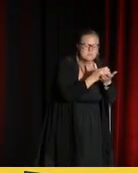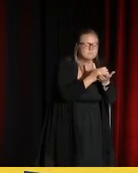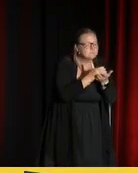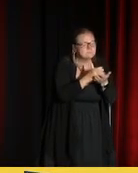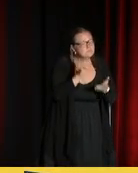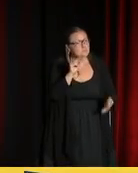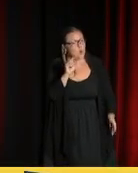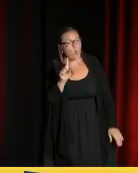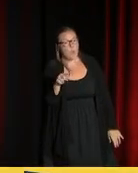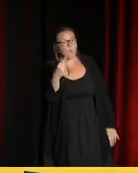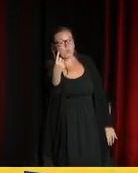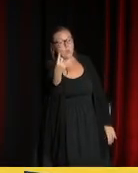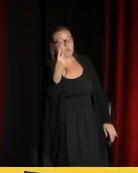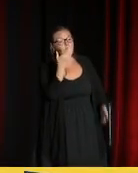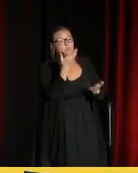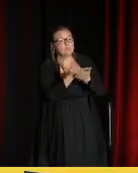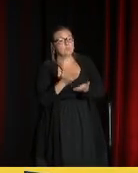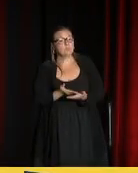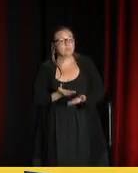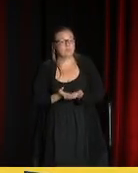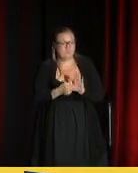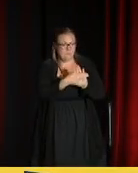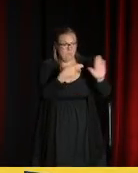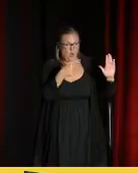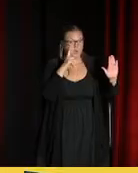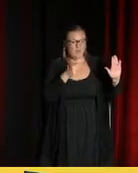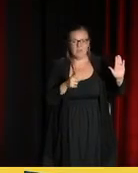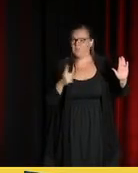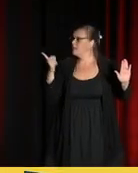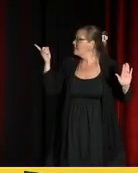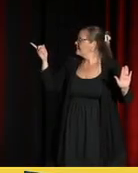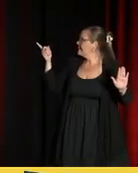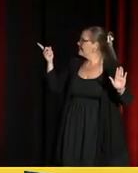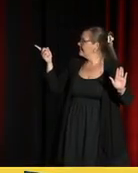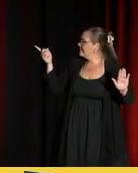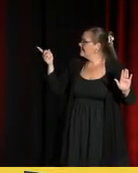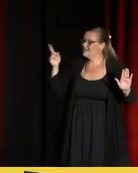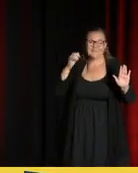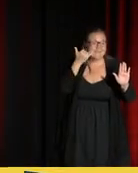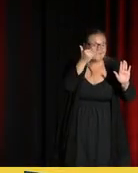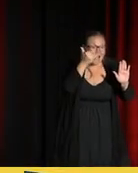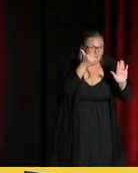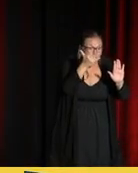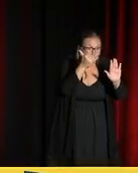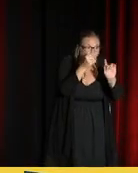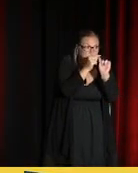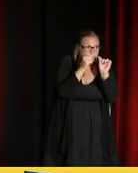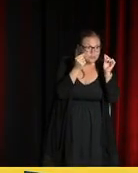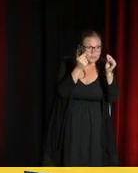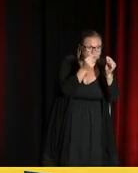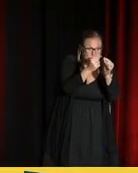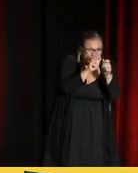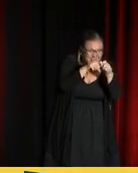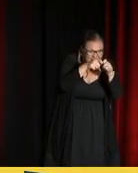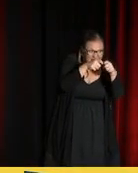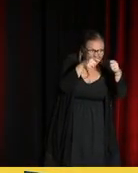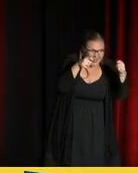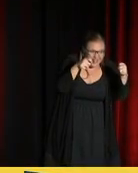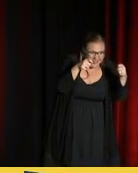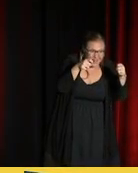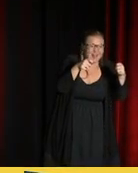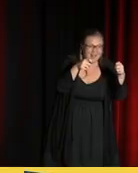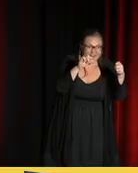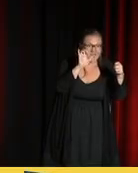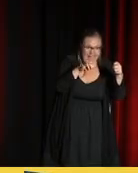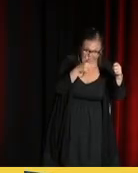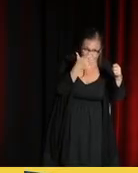one. I'm going to prove it. We're going to mark it. I'm going to take this little yellow silk and I'm going to tack it right around the neck of the bottle.